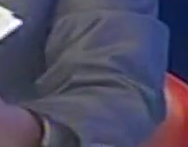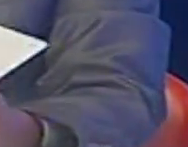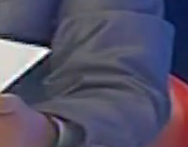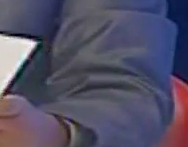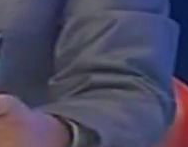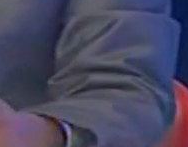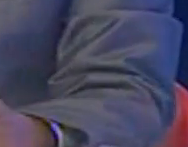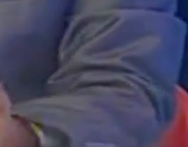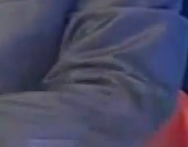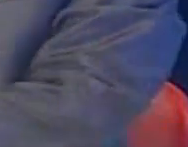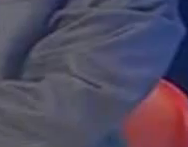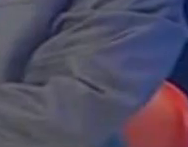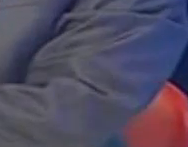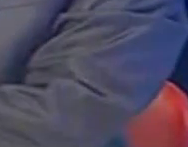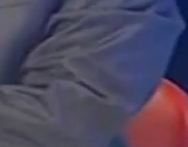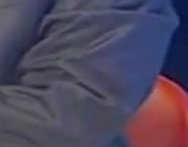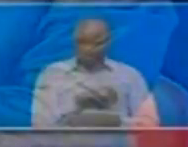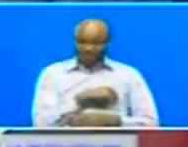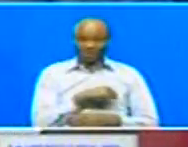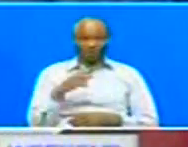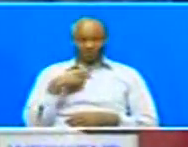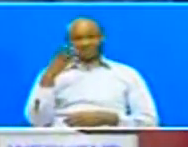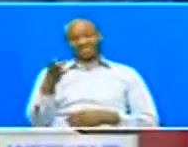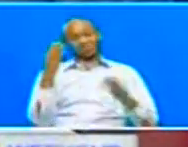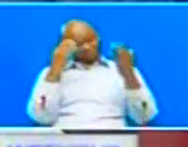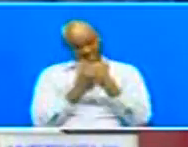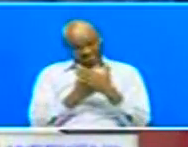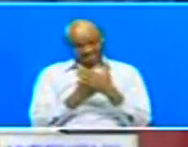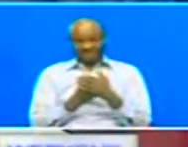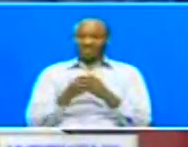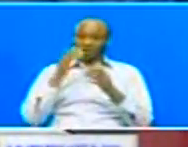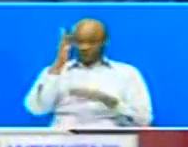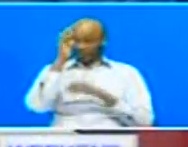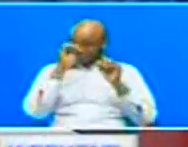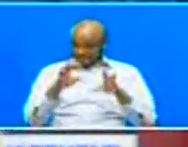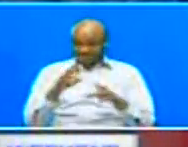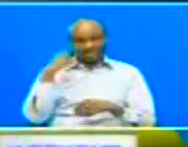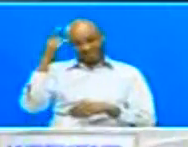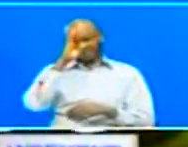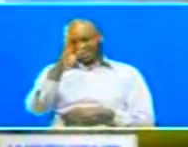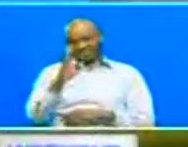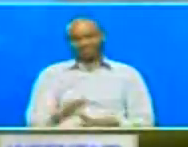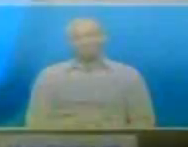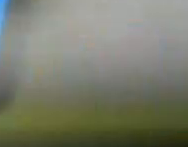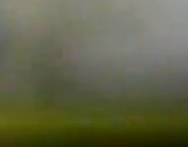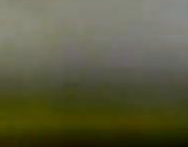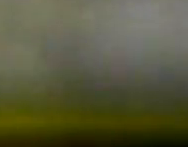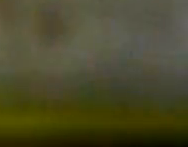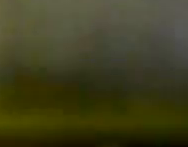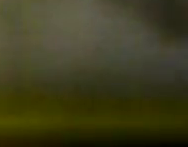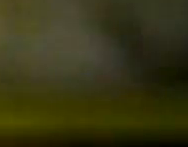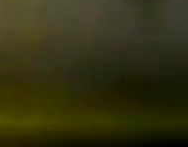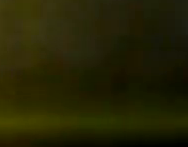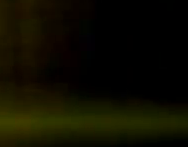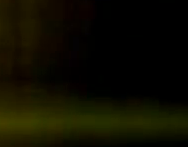Well, that brings us to the end of our engagement tonight. Stay safe and God bless. See you next Sunday.